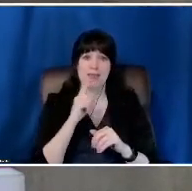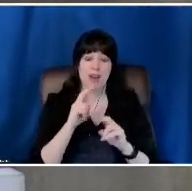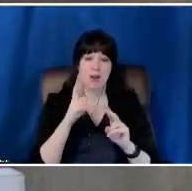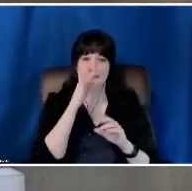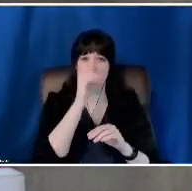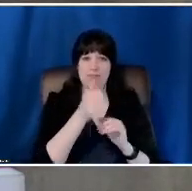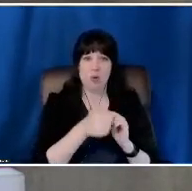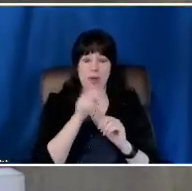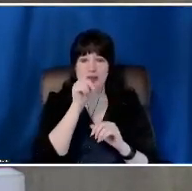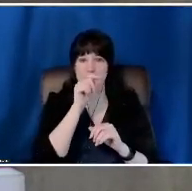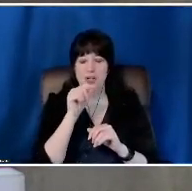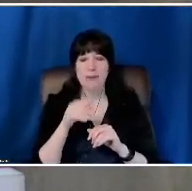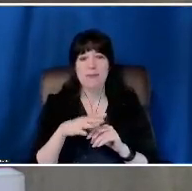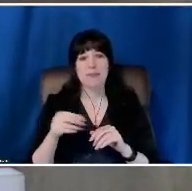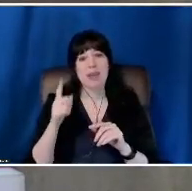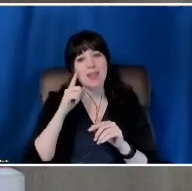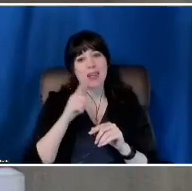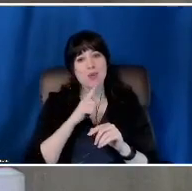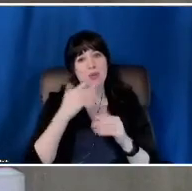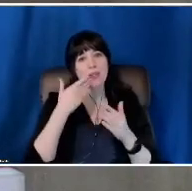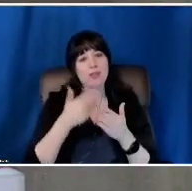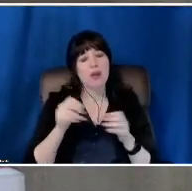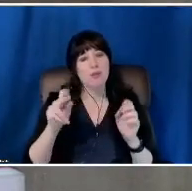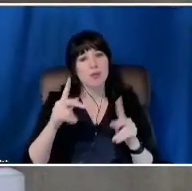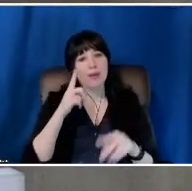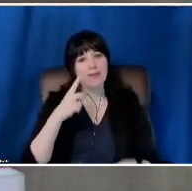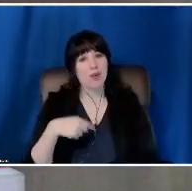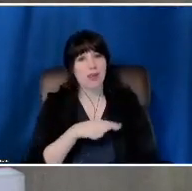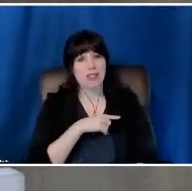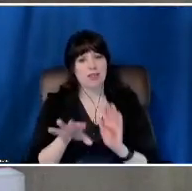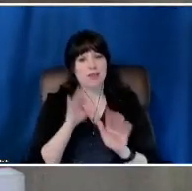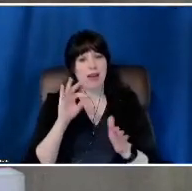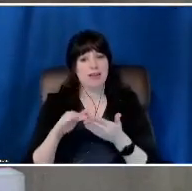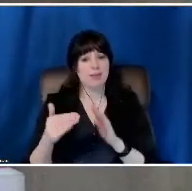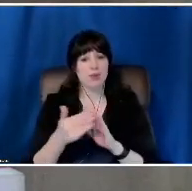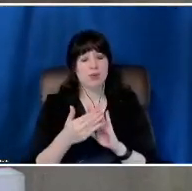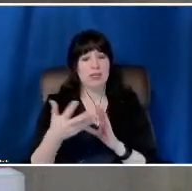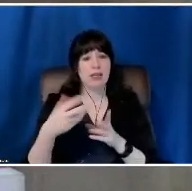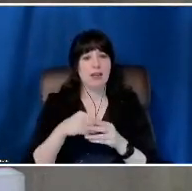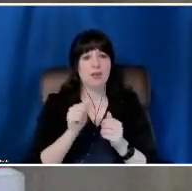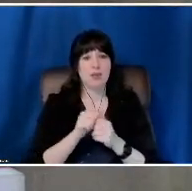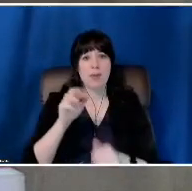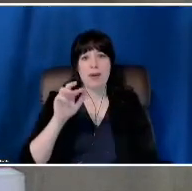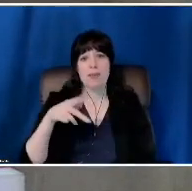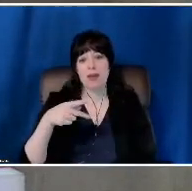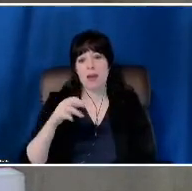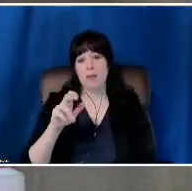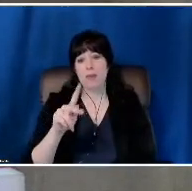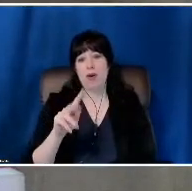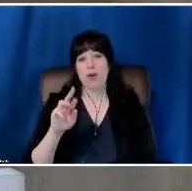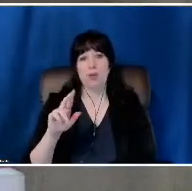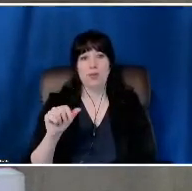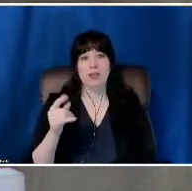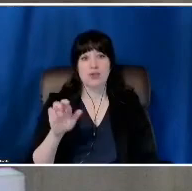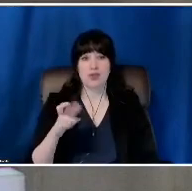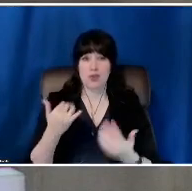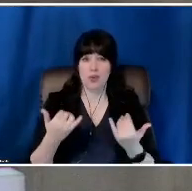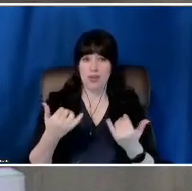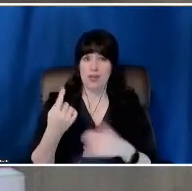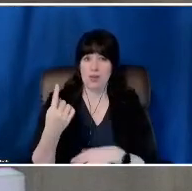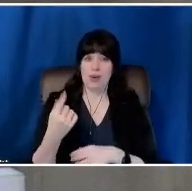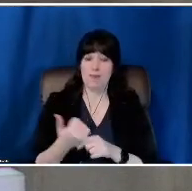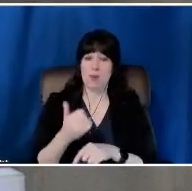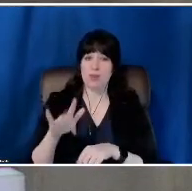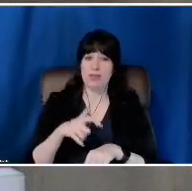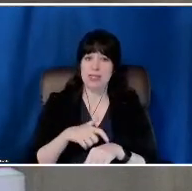But I think it's a really big opportunity for us to find some community engagement from someone like a park ranger. So currently one, and most of his time, like I said, it was